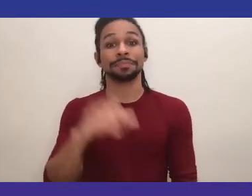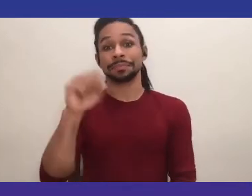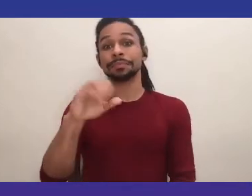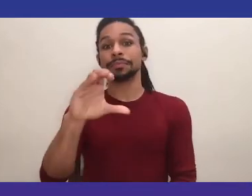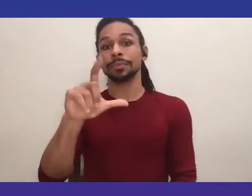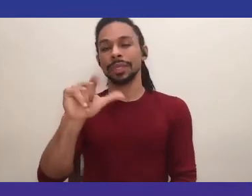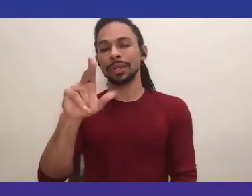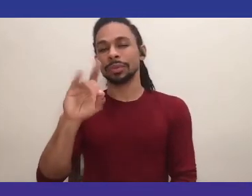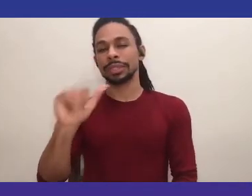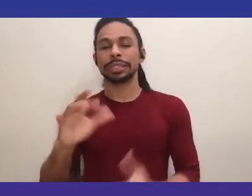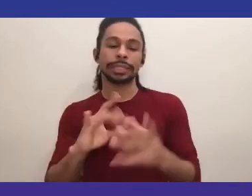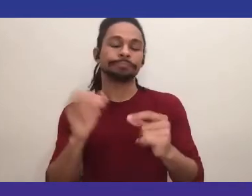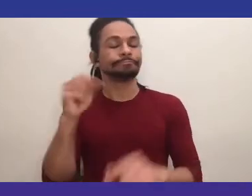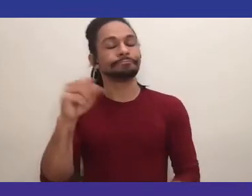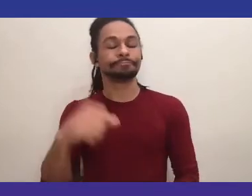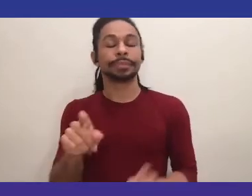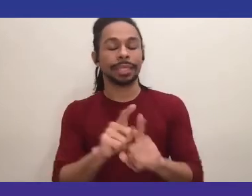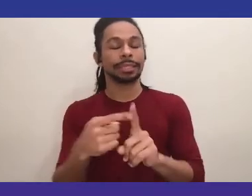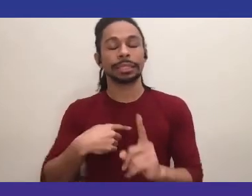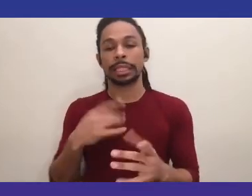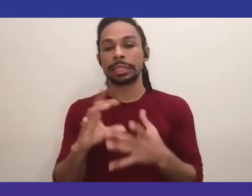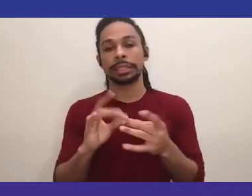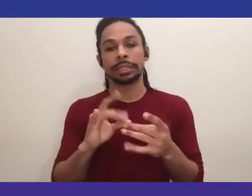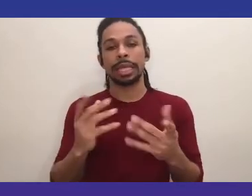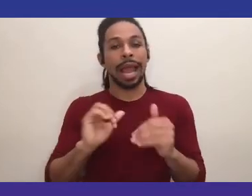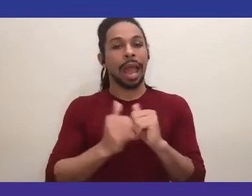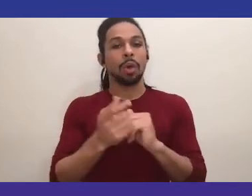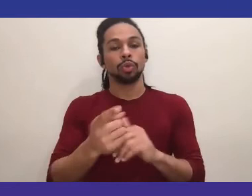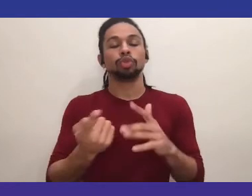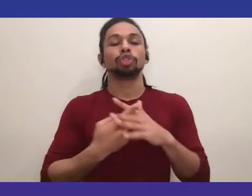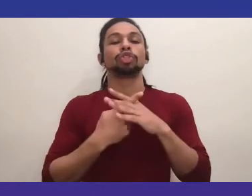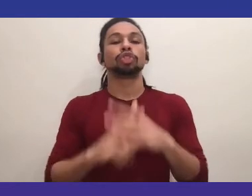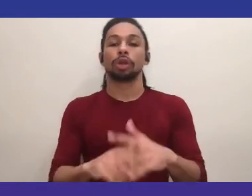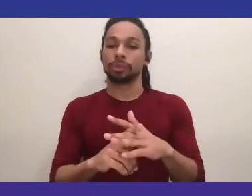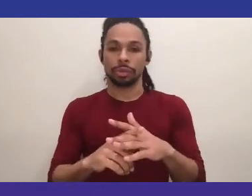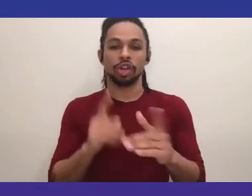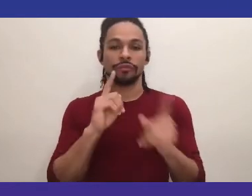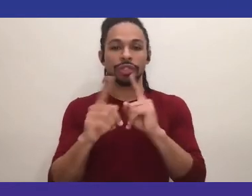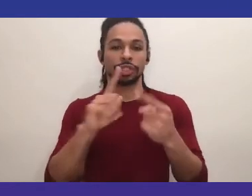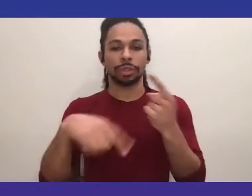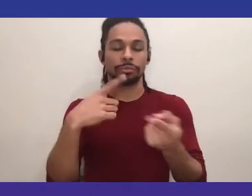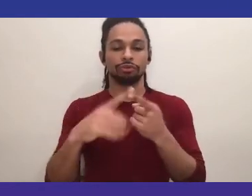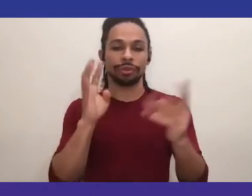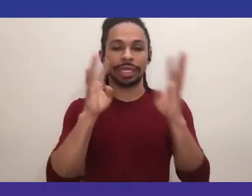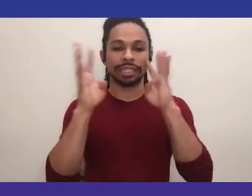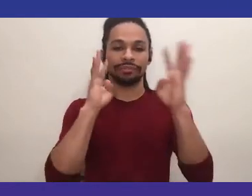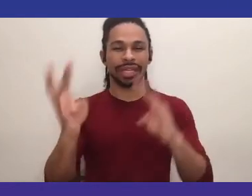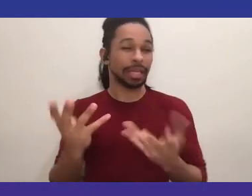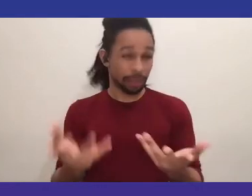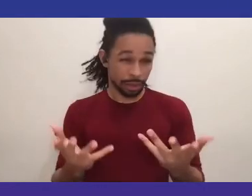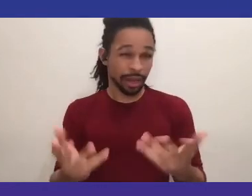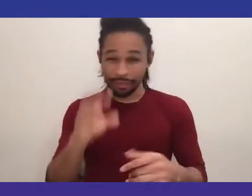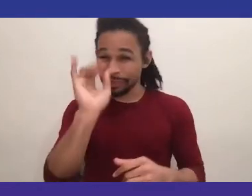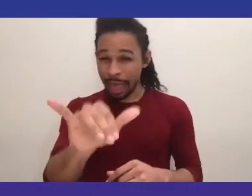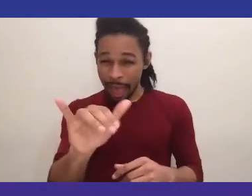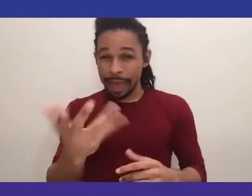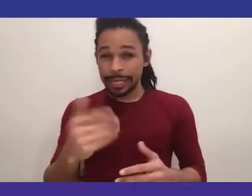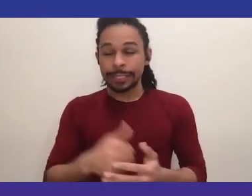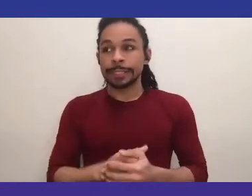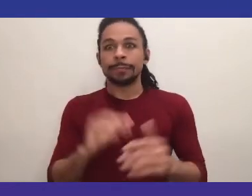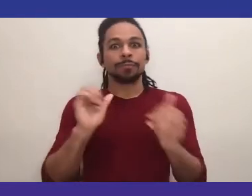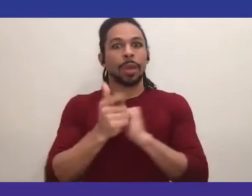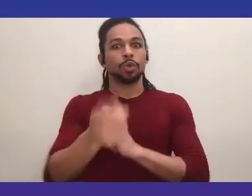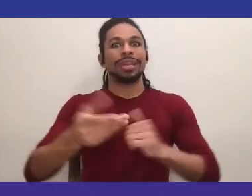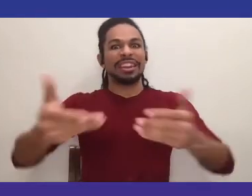is how you start a conversation about creativity, how you